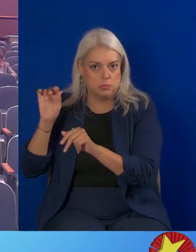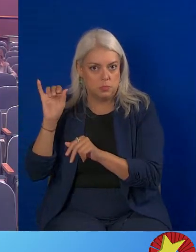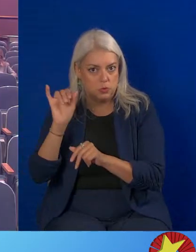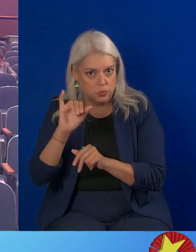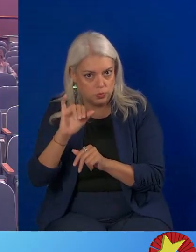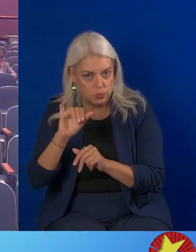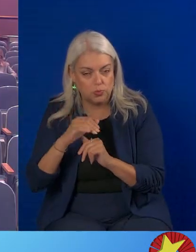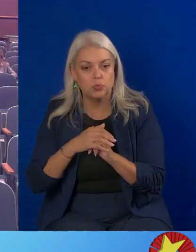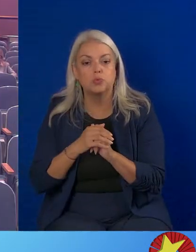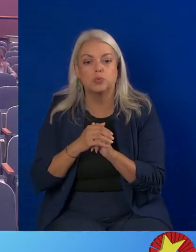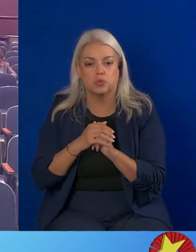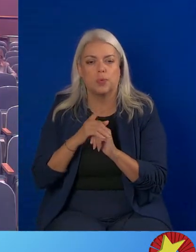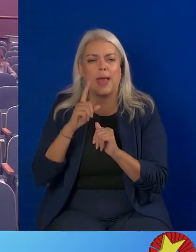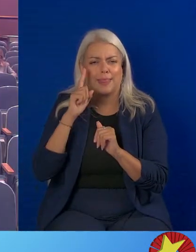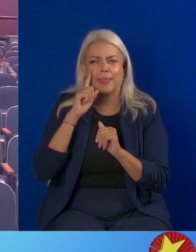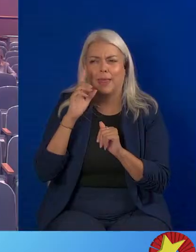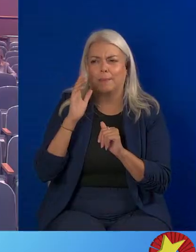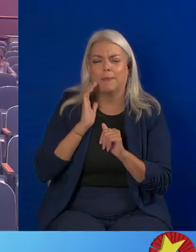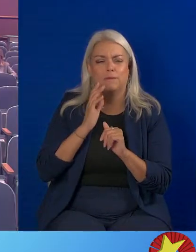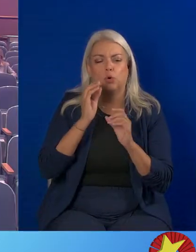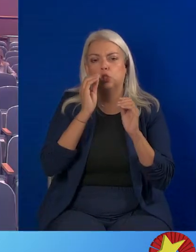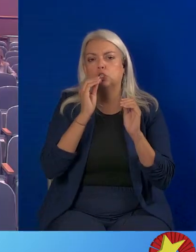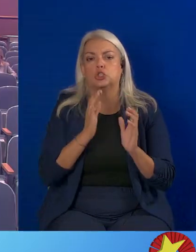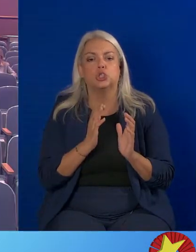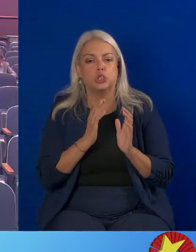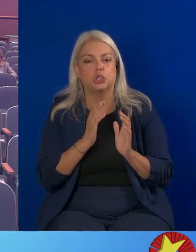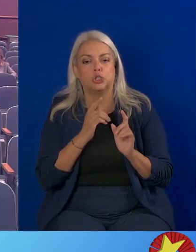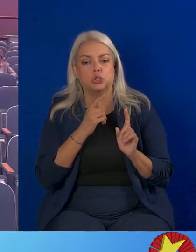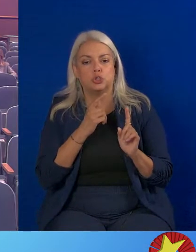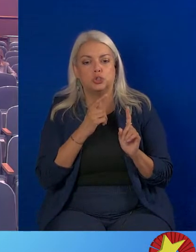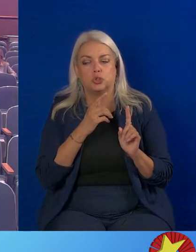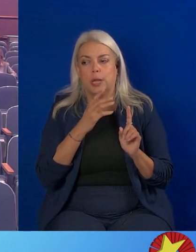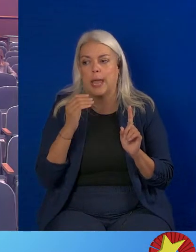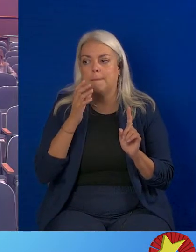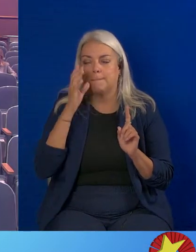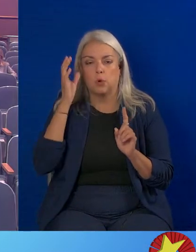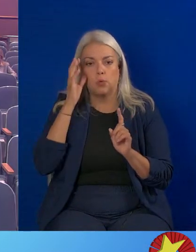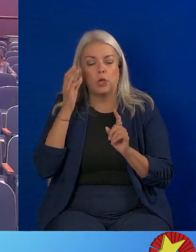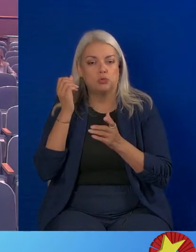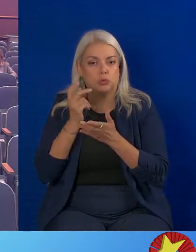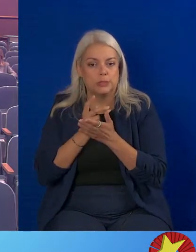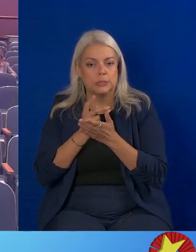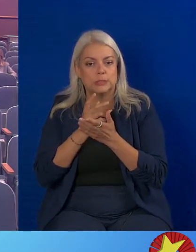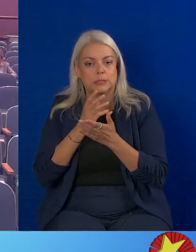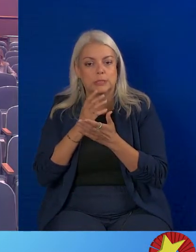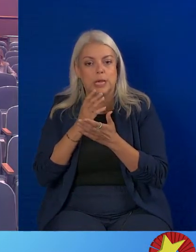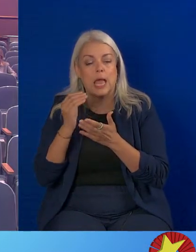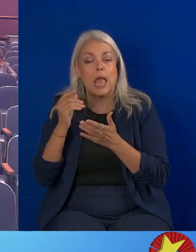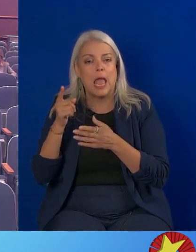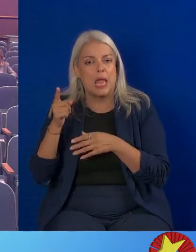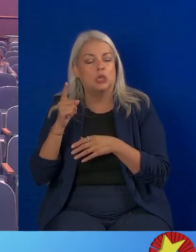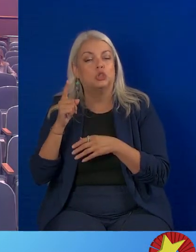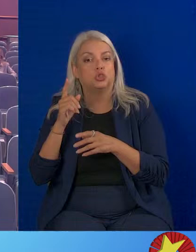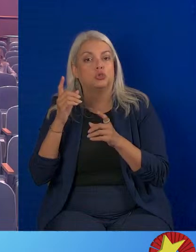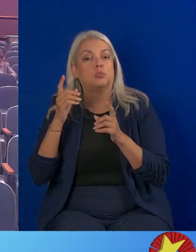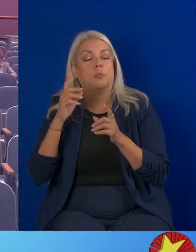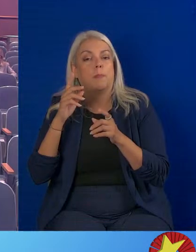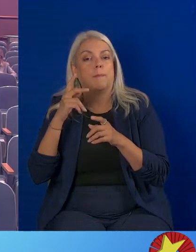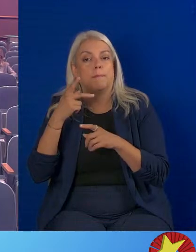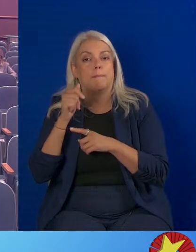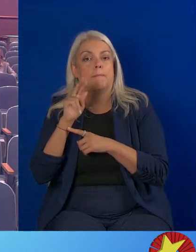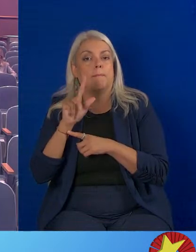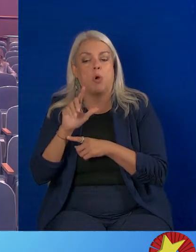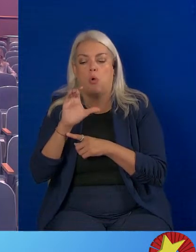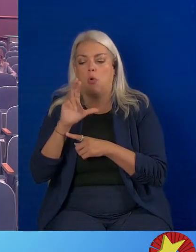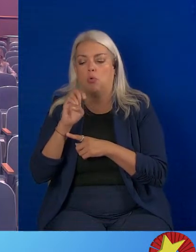So previously, I believe it was just the teacher with parental consent, and Director Creasy felt like it would be a good idea to have